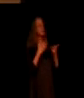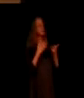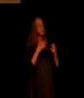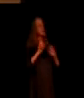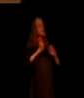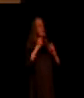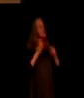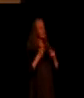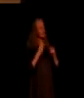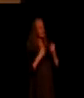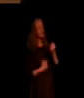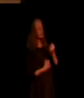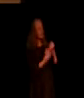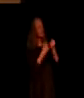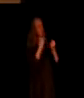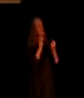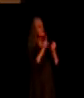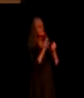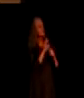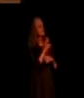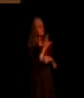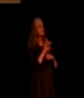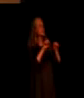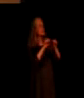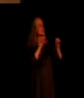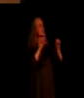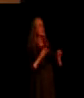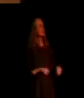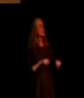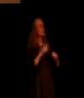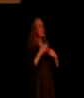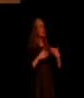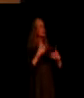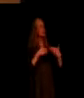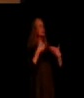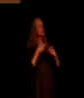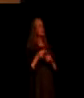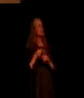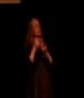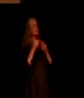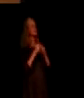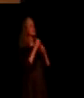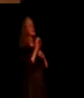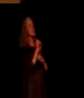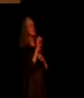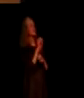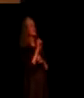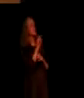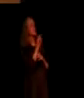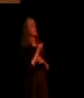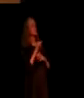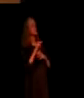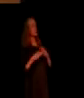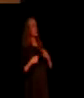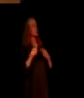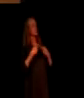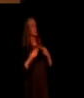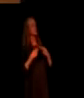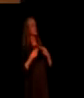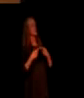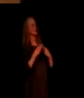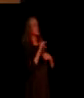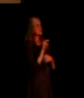of ecosystem processes, and particularly the carbon cycle. NASA had never seen anything like it